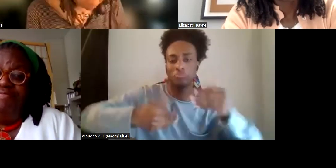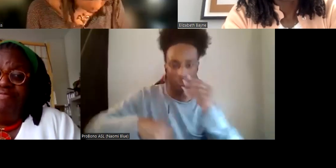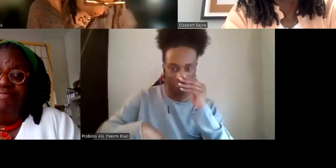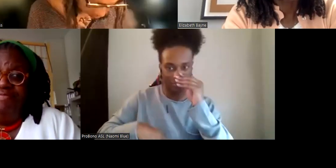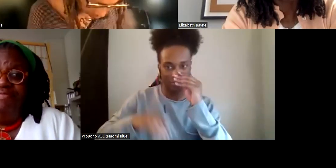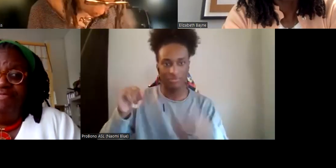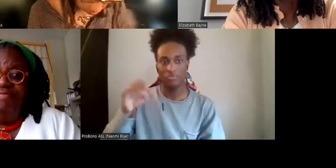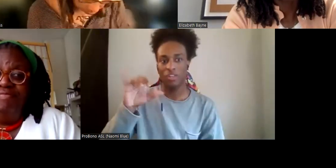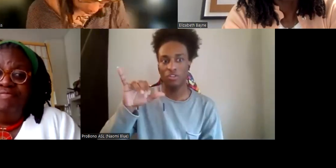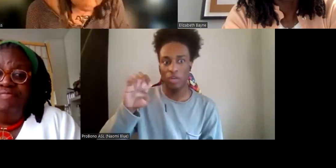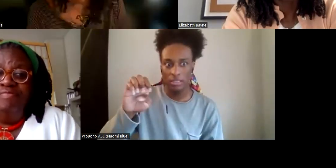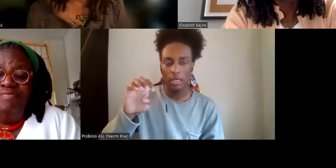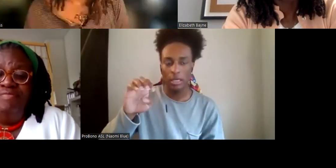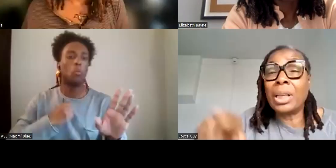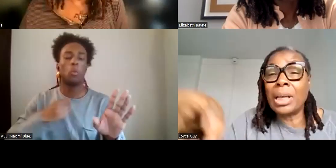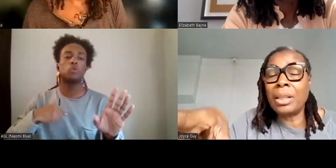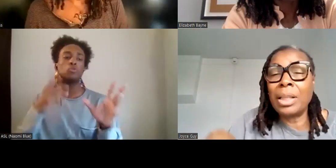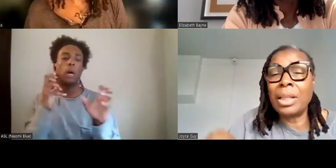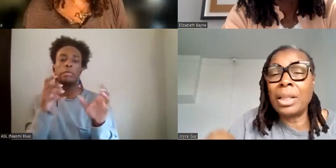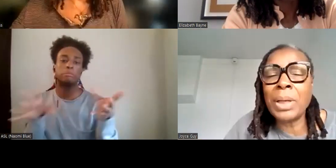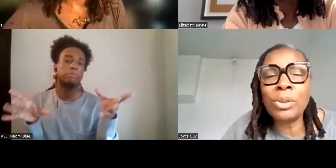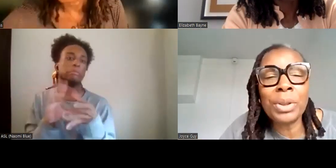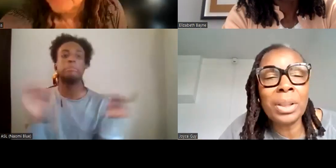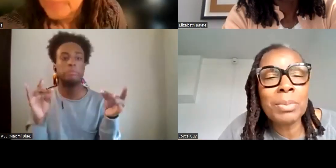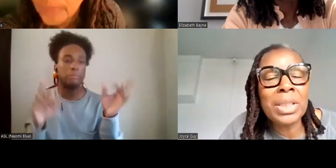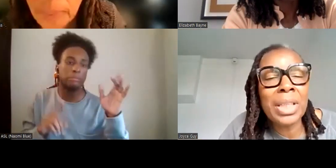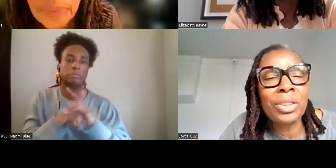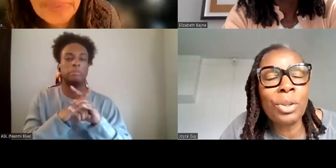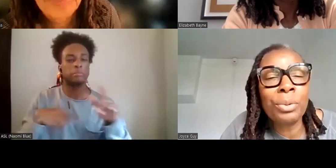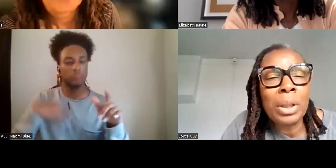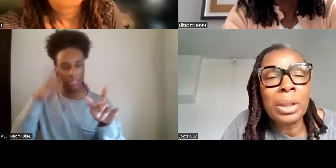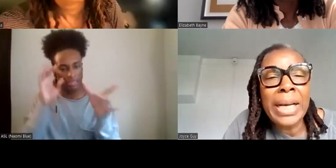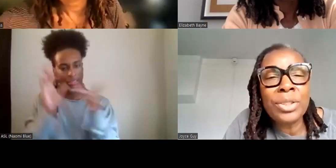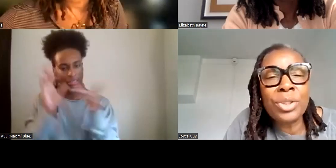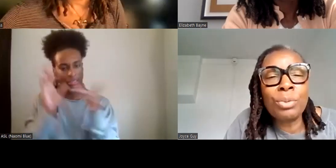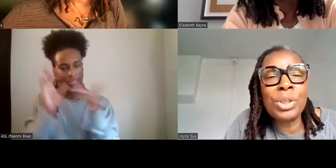wanted to just jump in. I mean, I think it's getting back to what Elizabeth said.